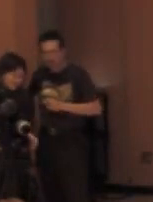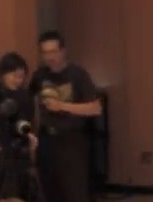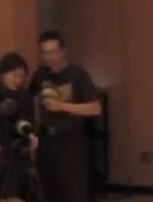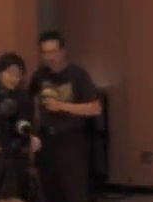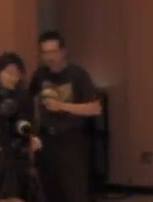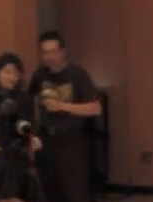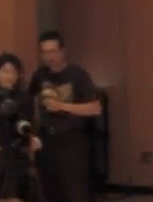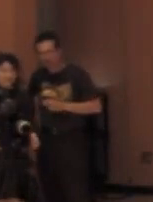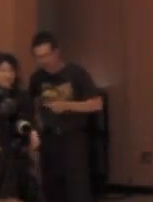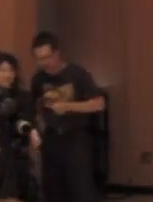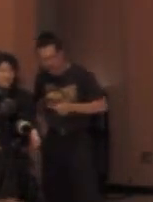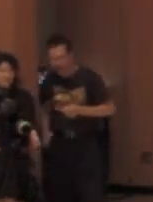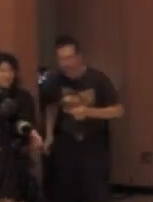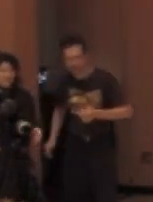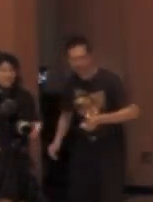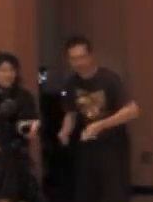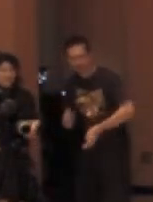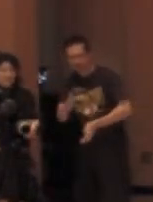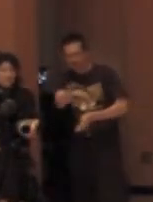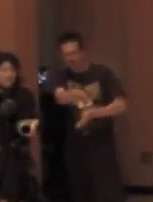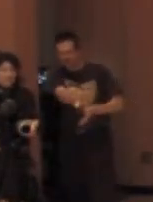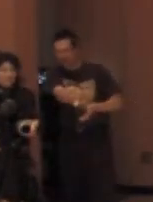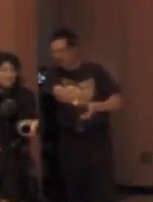stage a